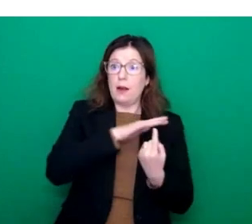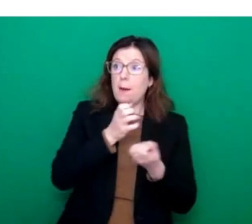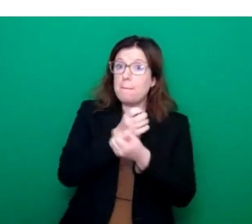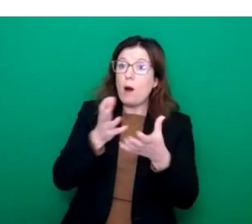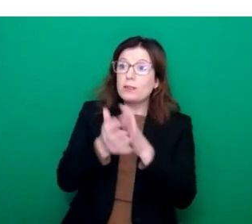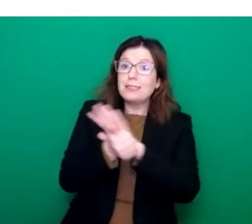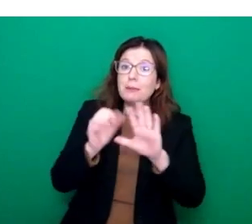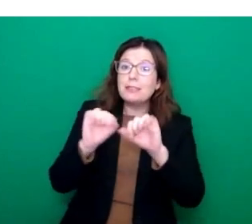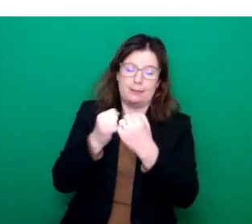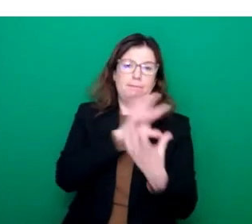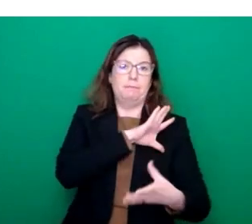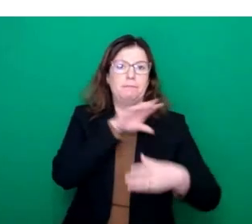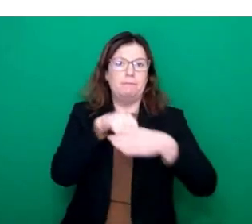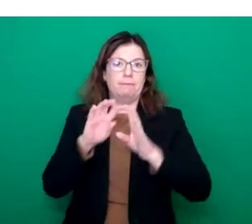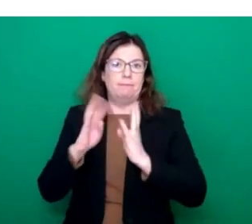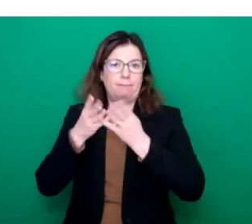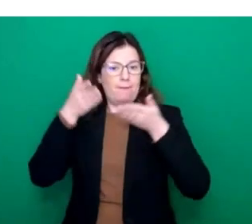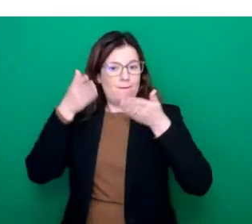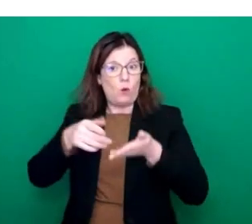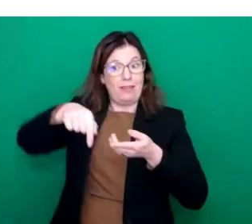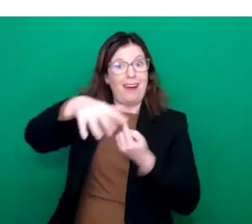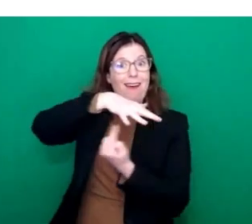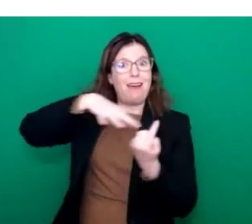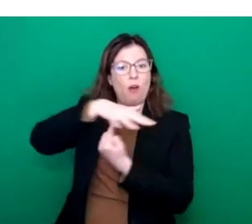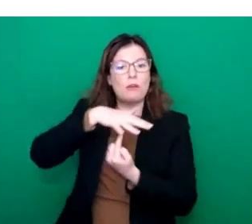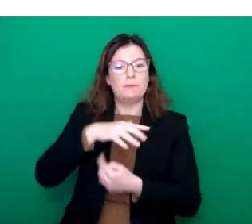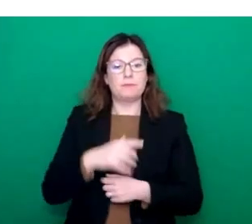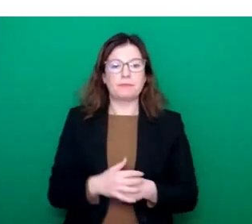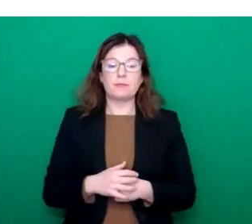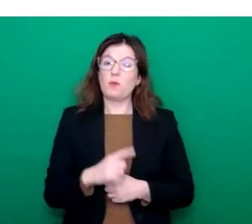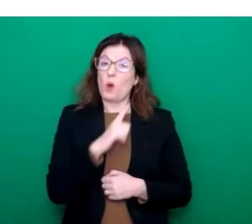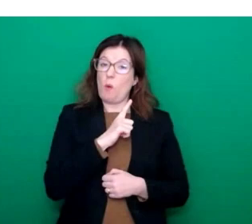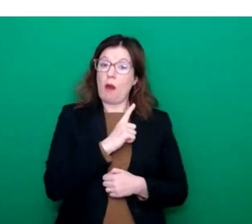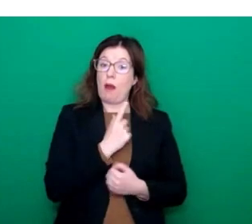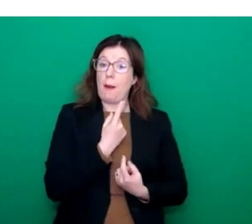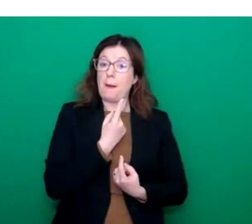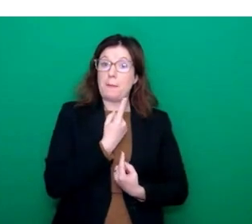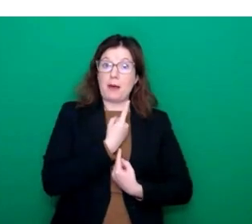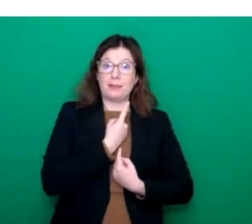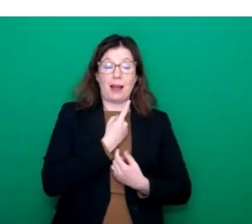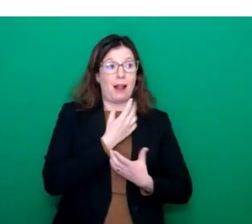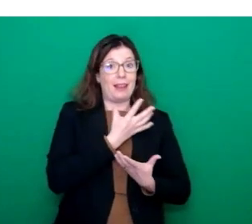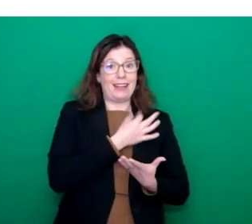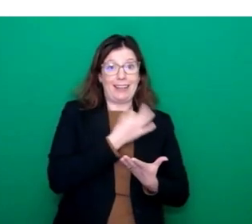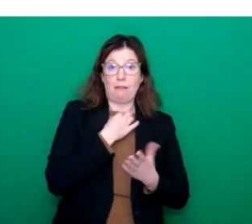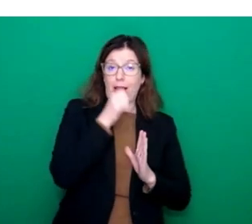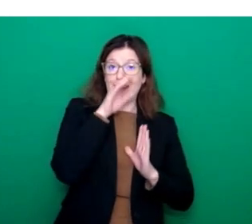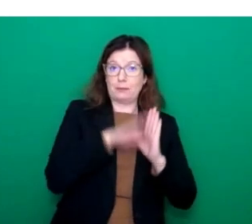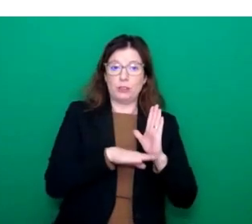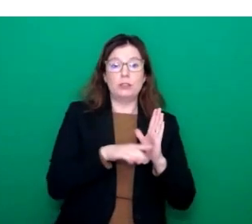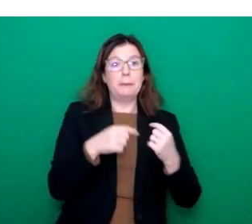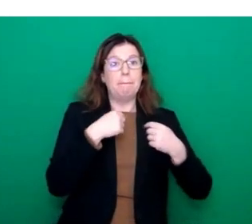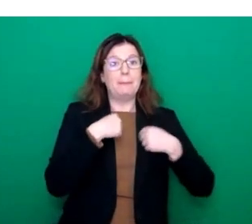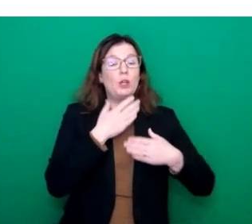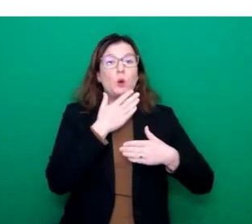team within that specialism. And this comes from partly my experience. Clinically, I work